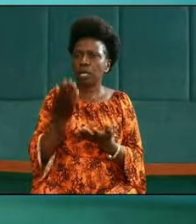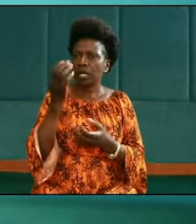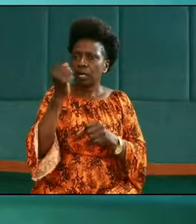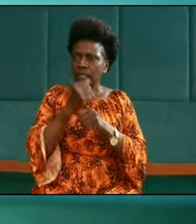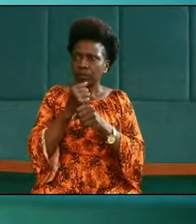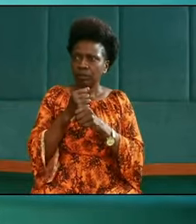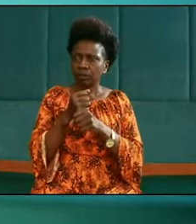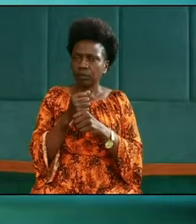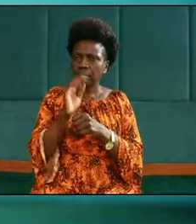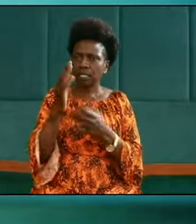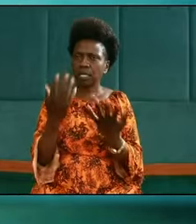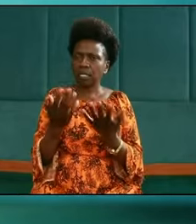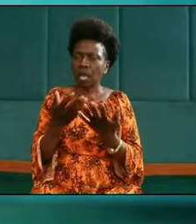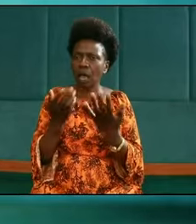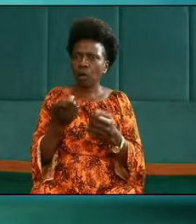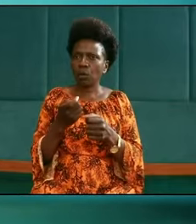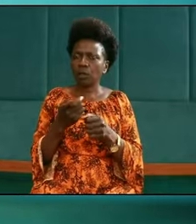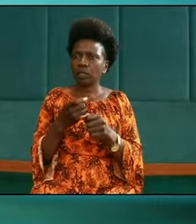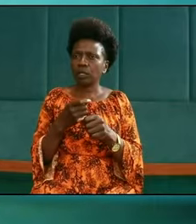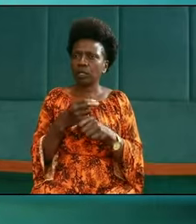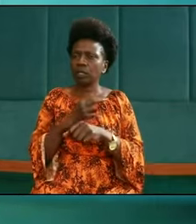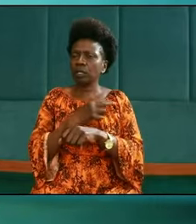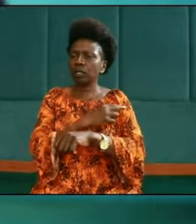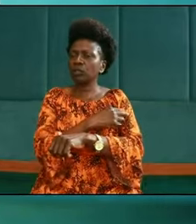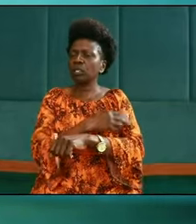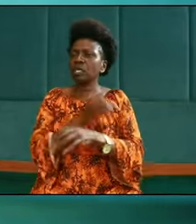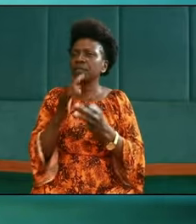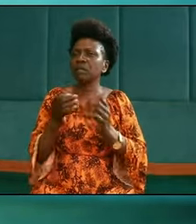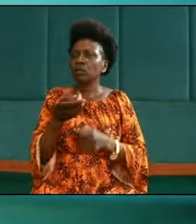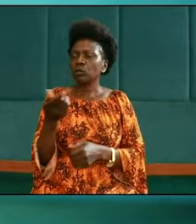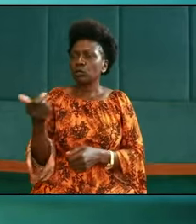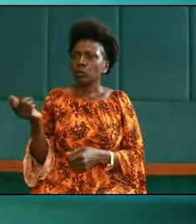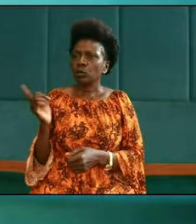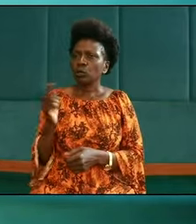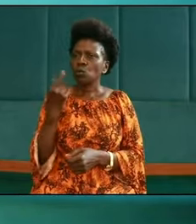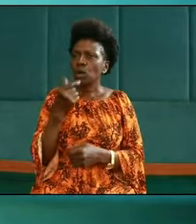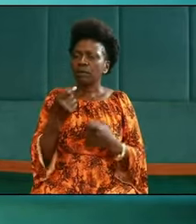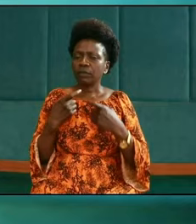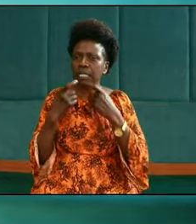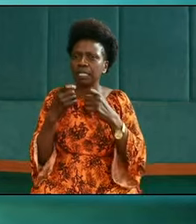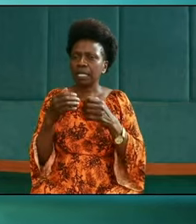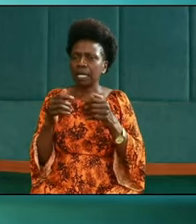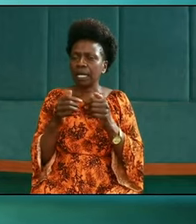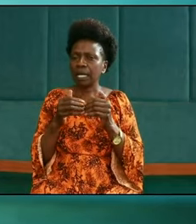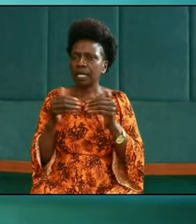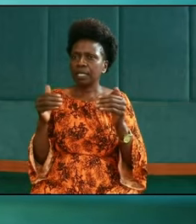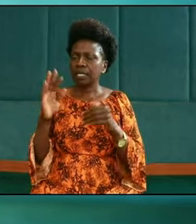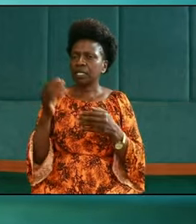operates, how he treats even those who have sinned against his